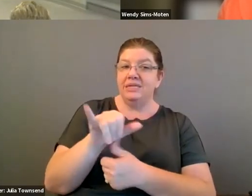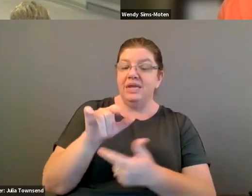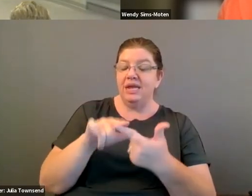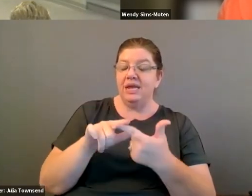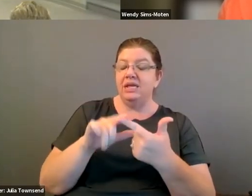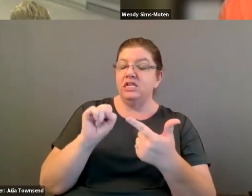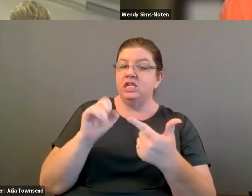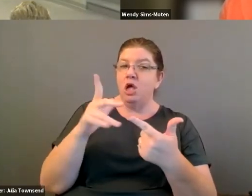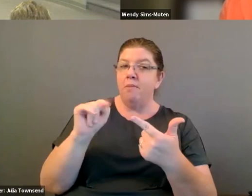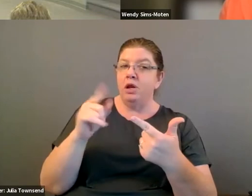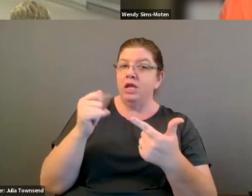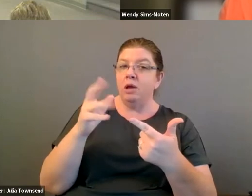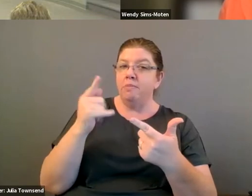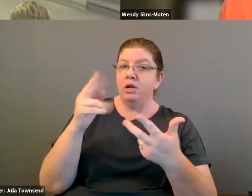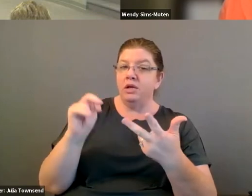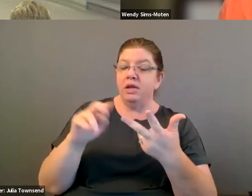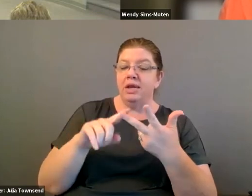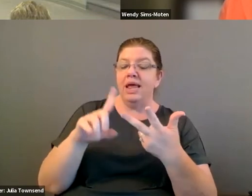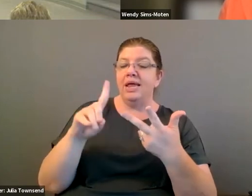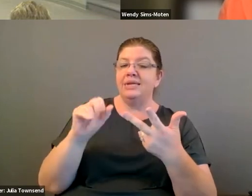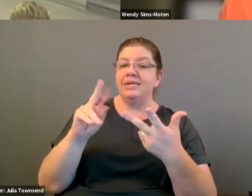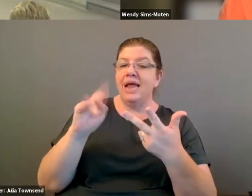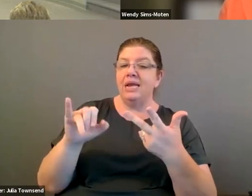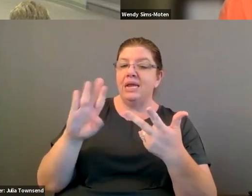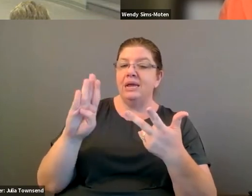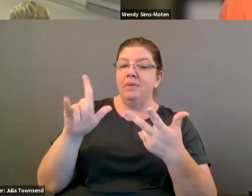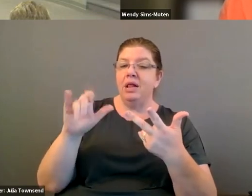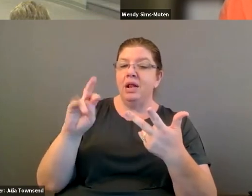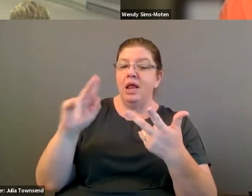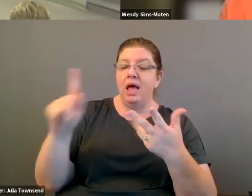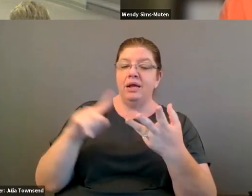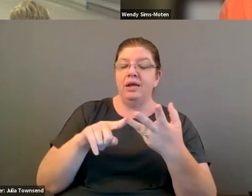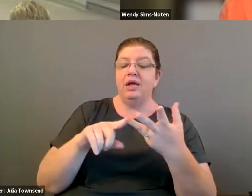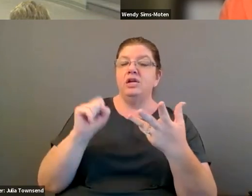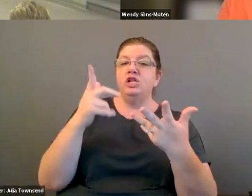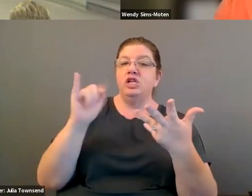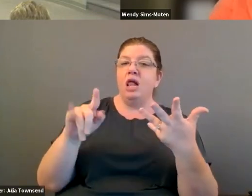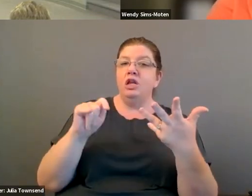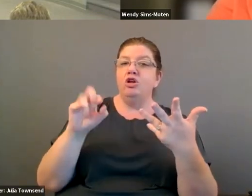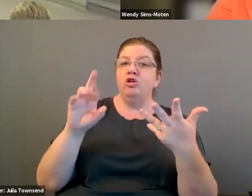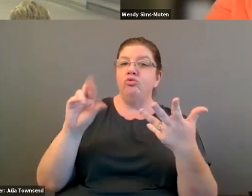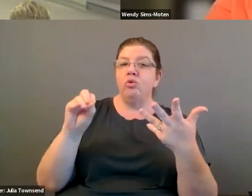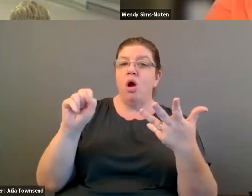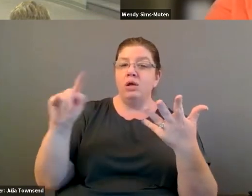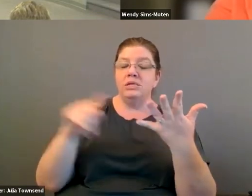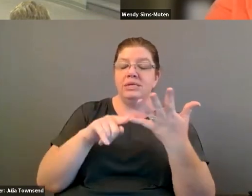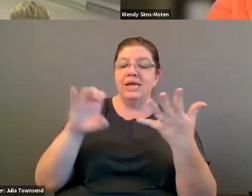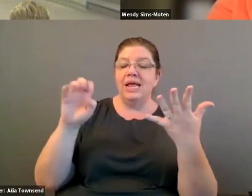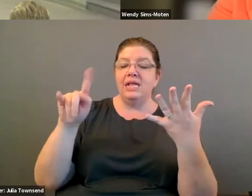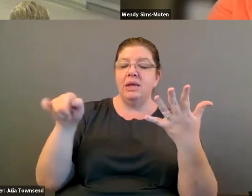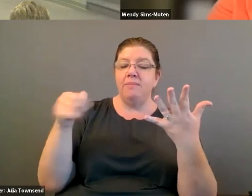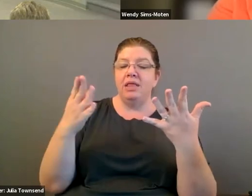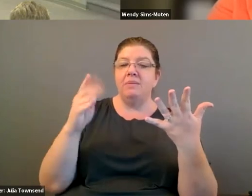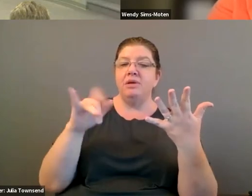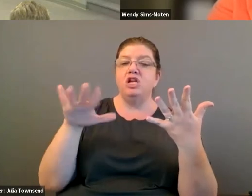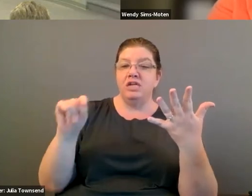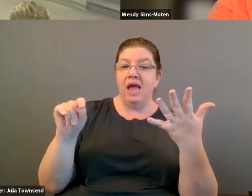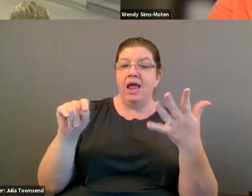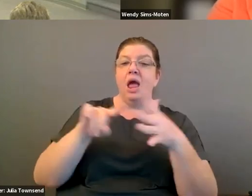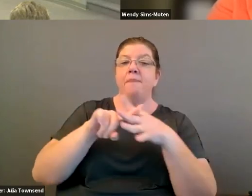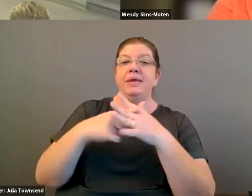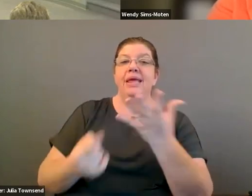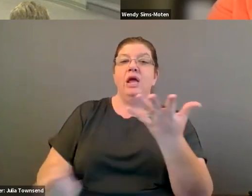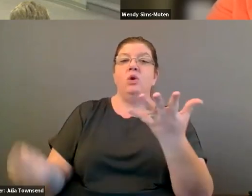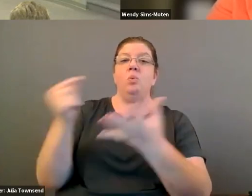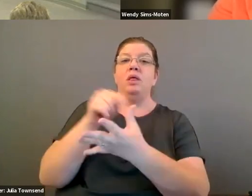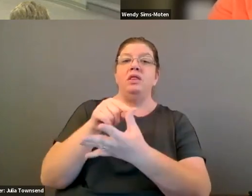Gilbertson, Danny Blunk, Shelley Trust, Elizabeth Pache, and I will begin with Douglas